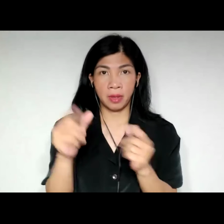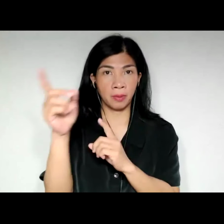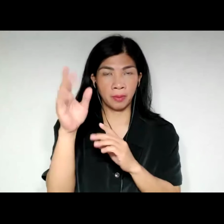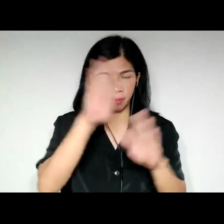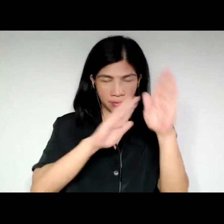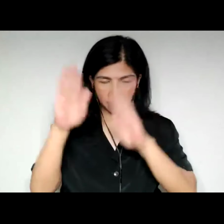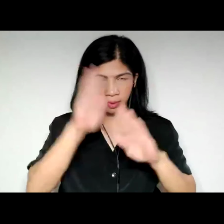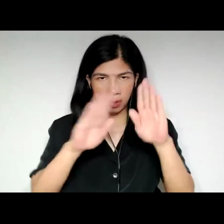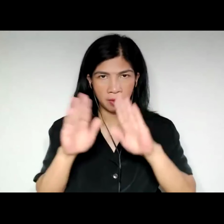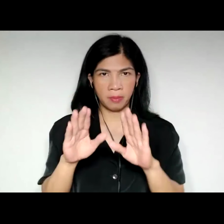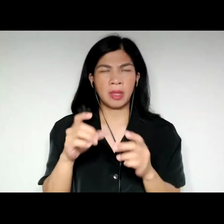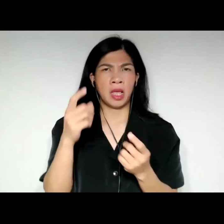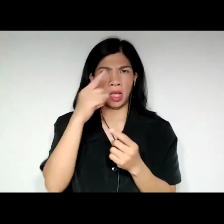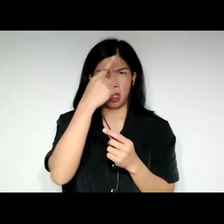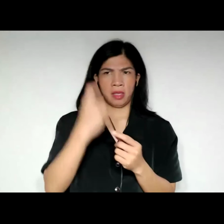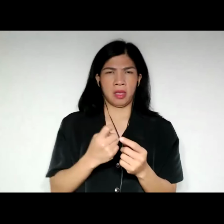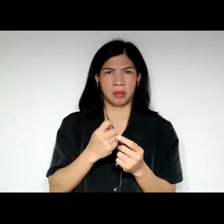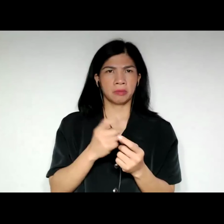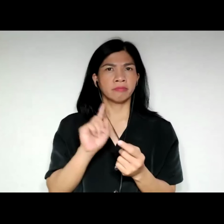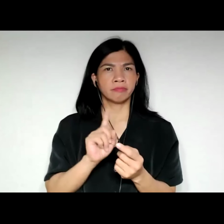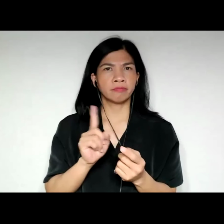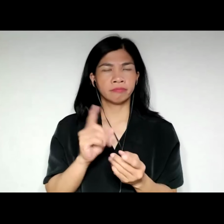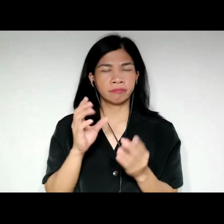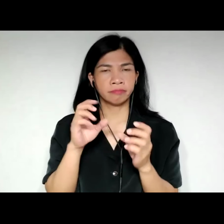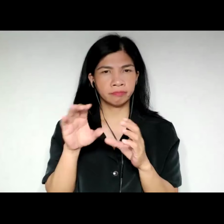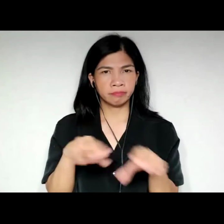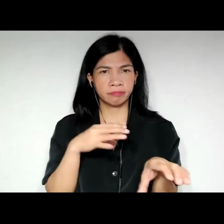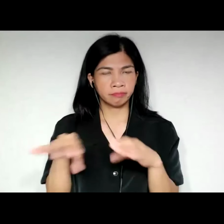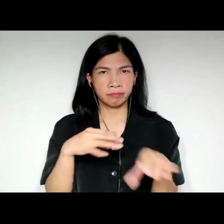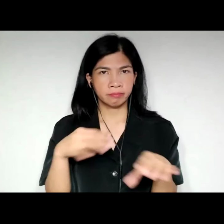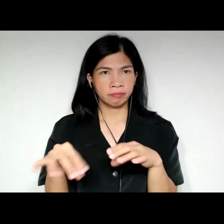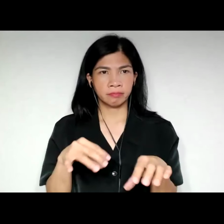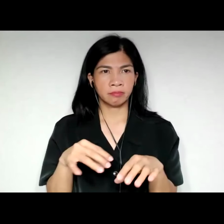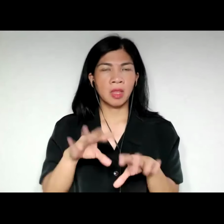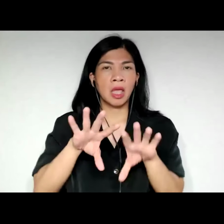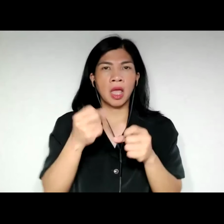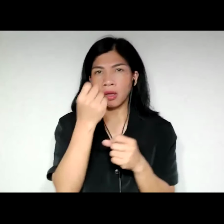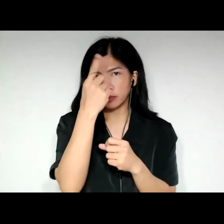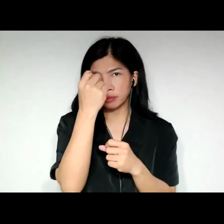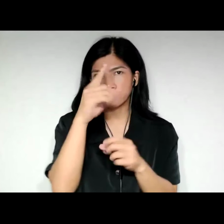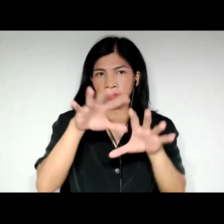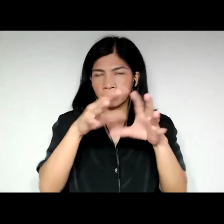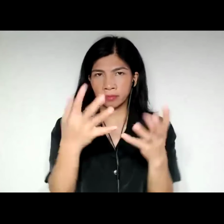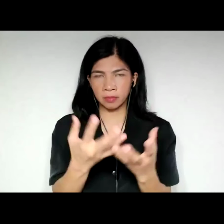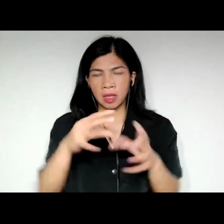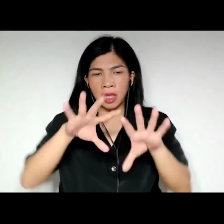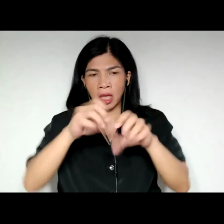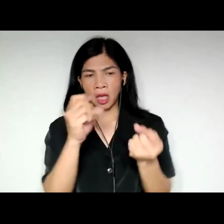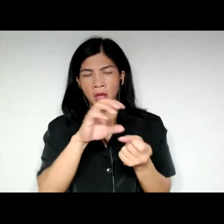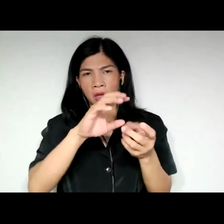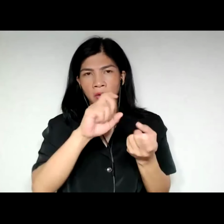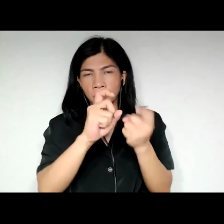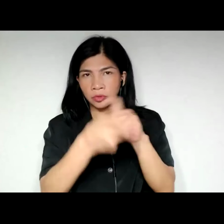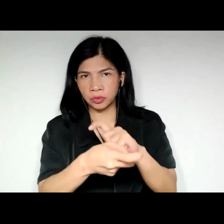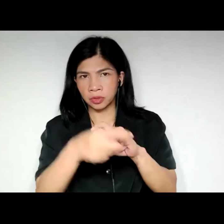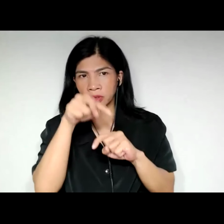So I always tell people now that, how do you understand the world? How do you intend to change it? And that